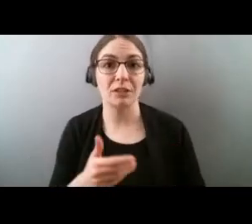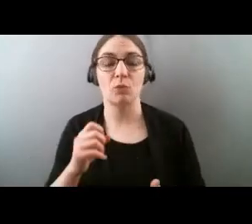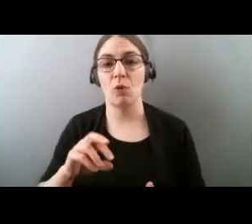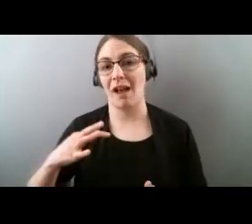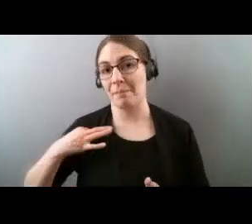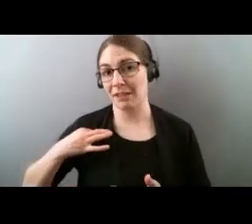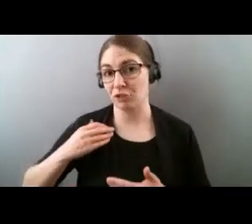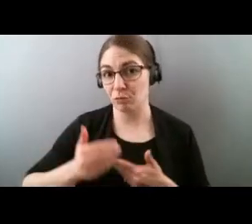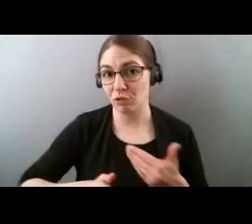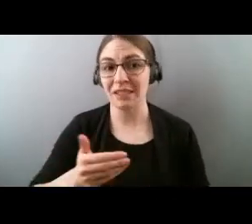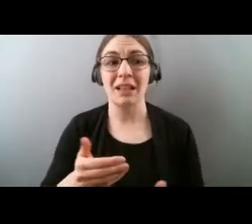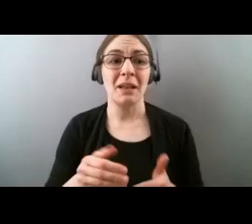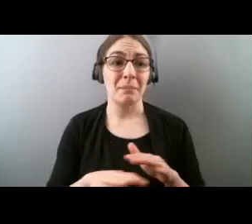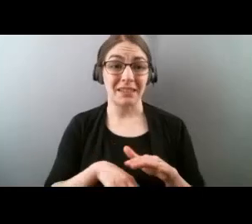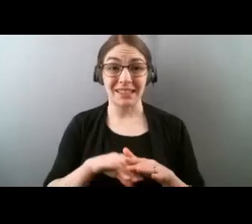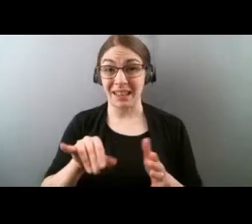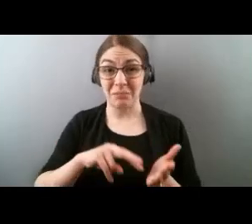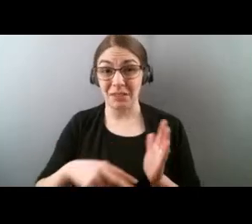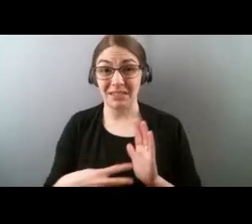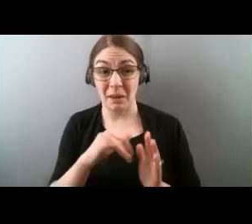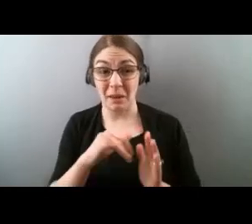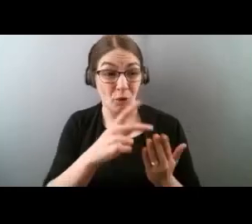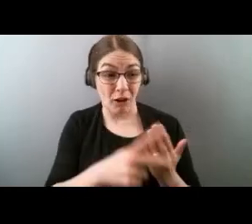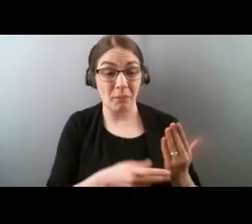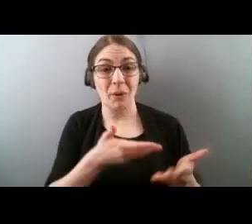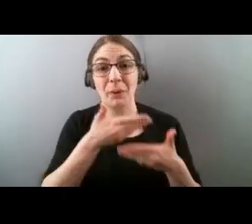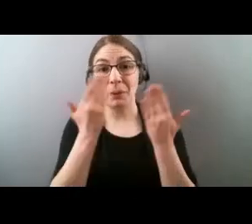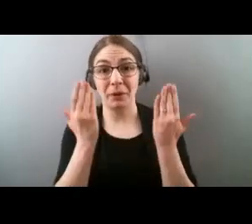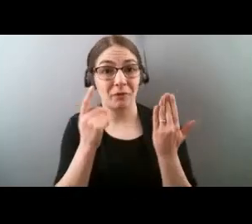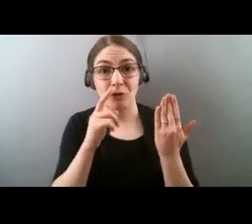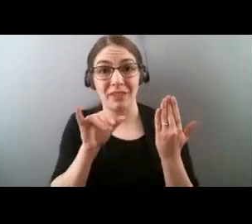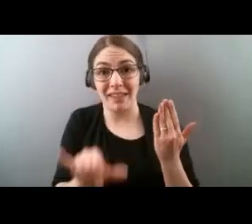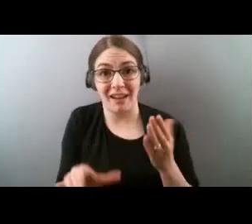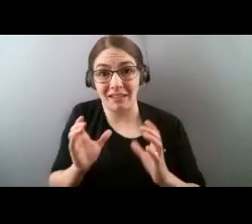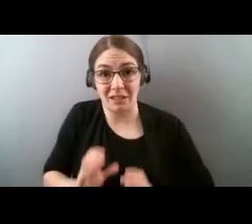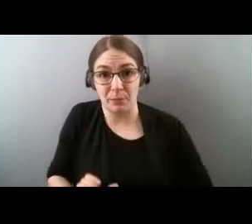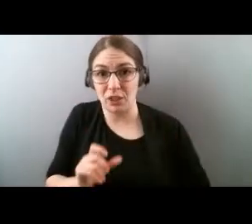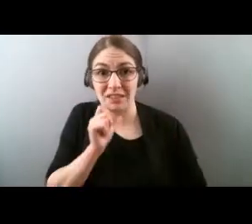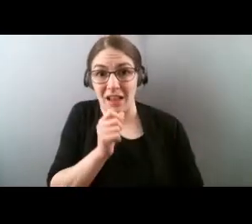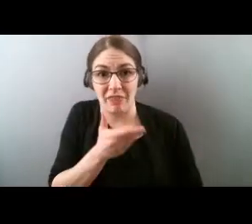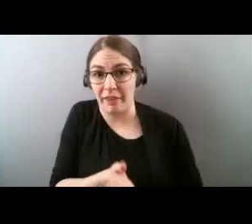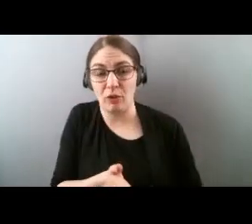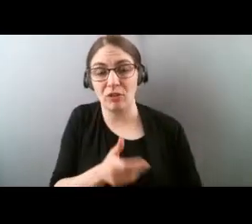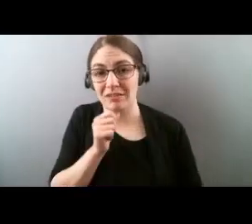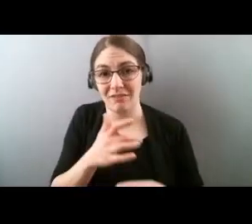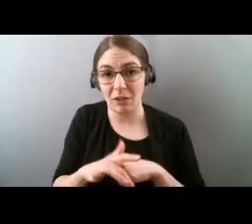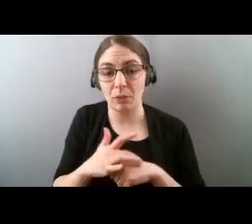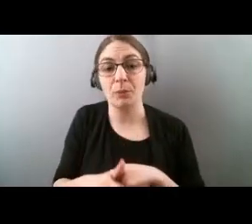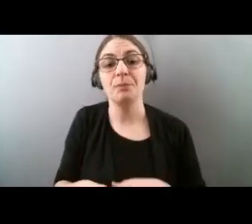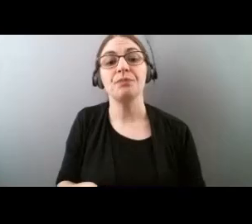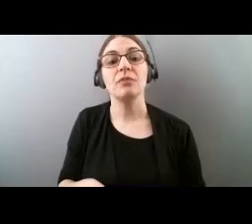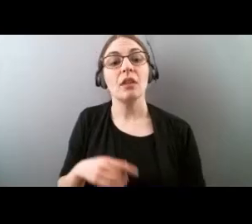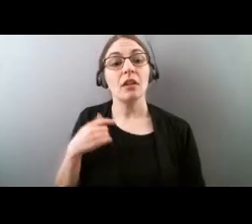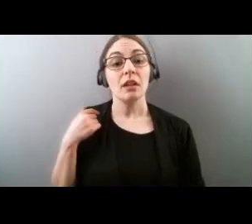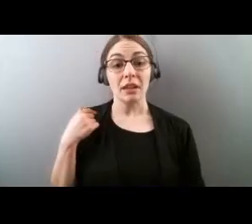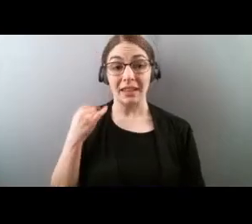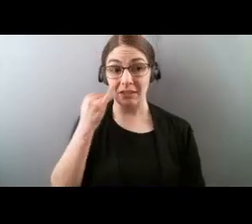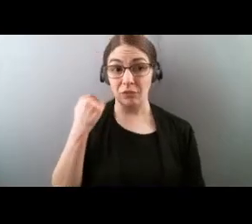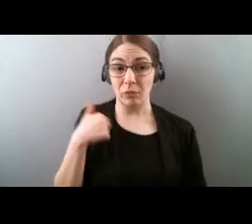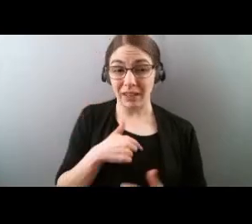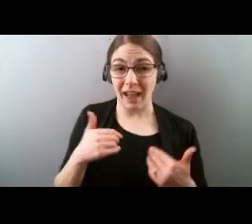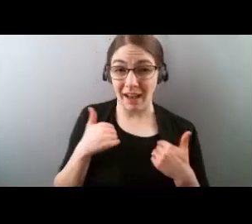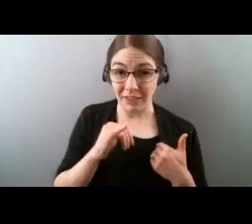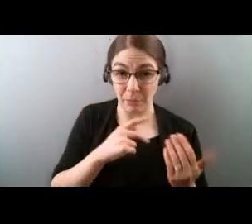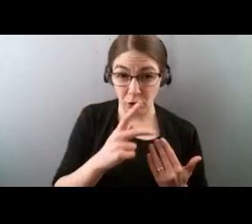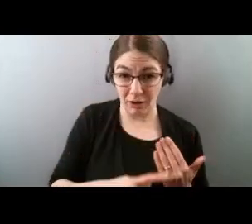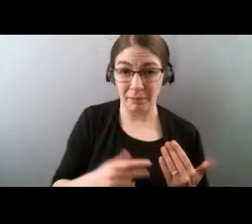for that customer. And if we are trying to help people, and if we actually have the programs to do it, then wouldn't it be a shame